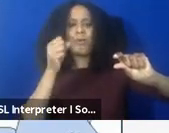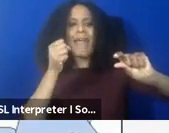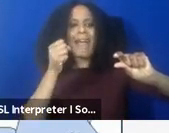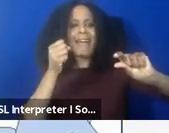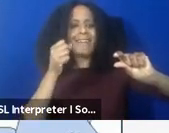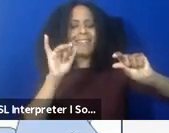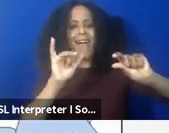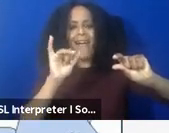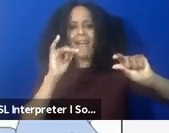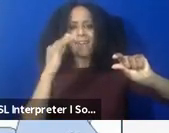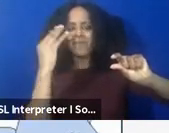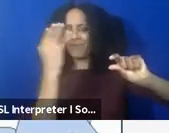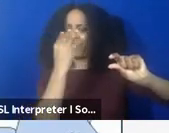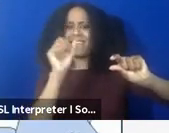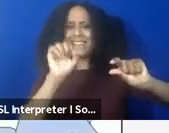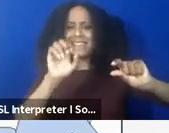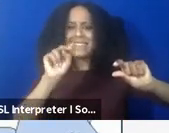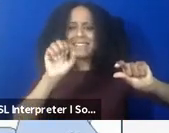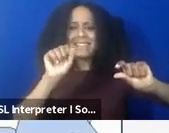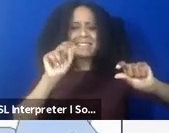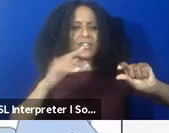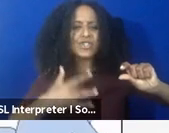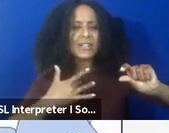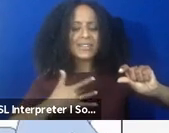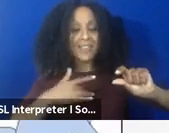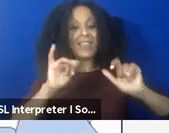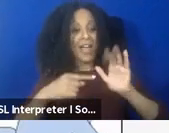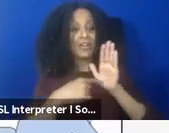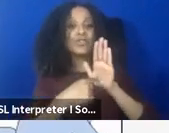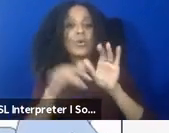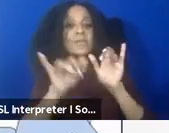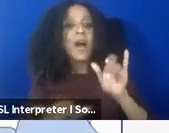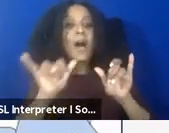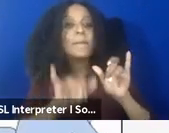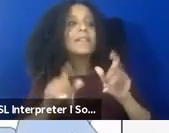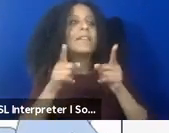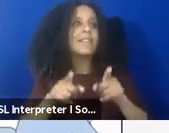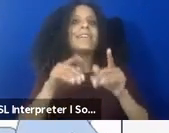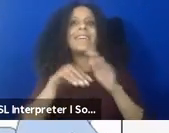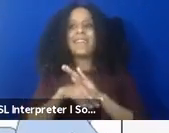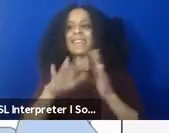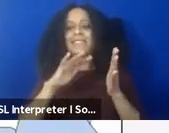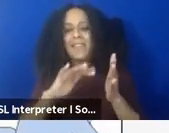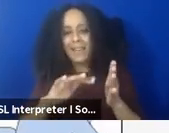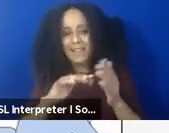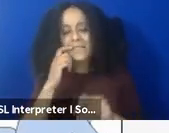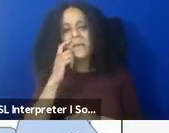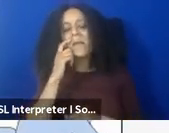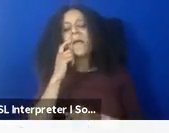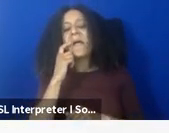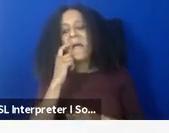more common in patients with diabetes, and that's been shown in epidemiologic studies and in clinical studies and in temporal bone